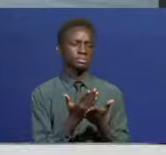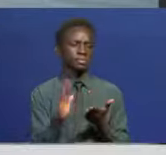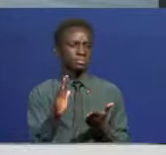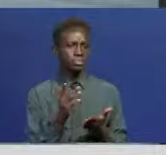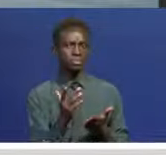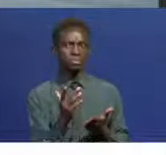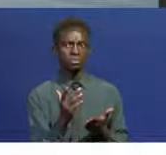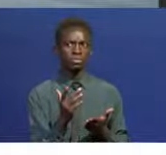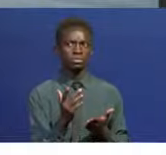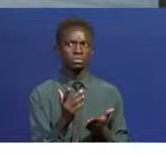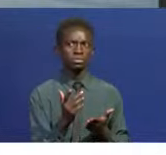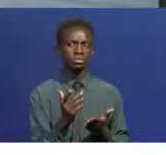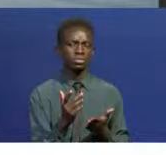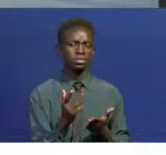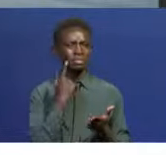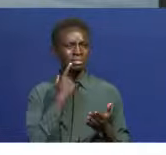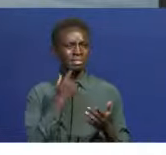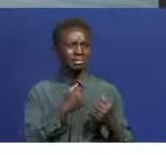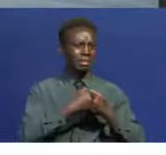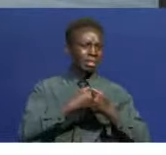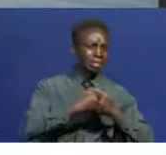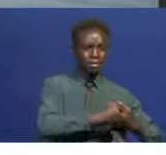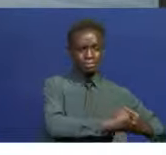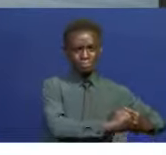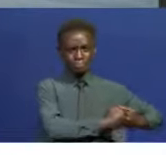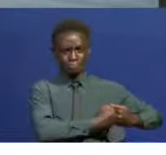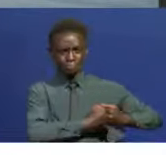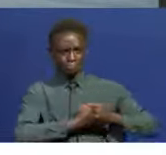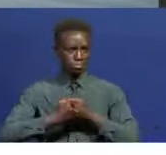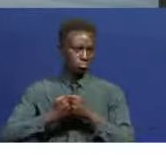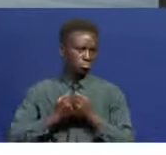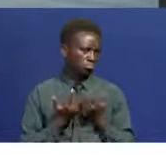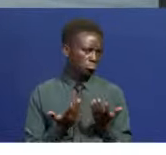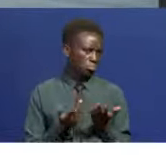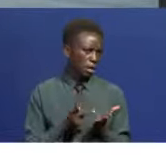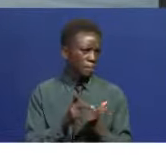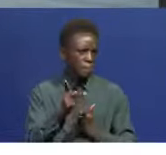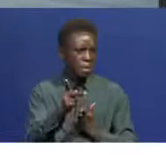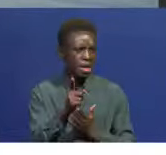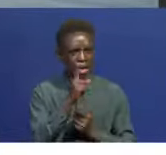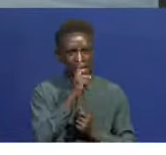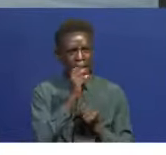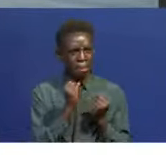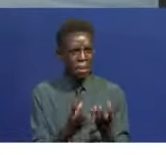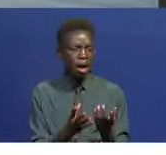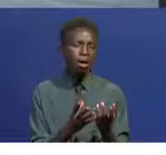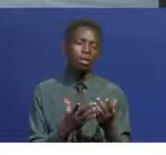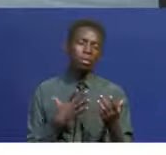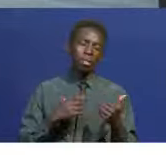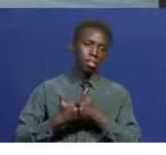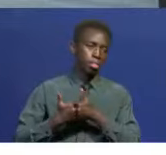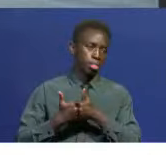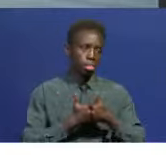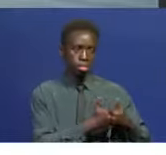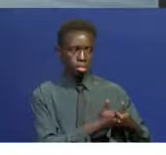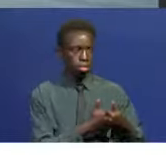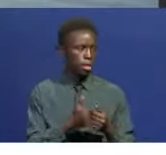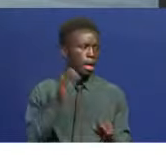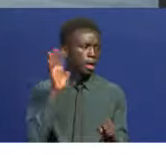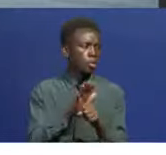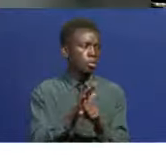the pull and push that is currently there in regards to paying them this amount of money. A lot is expected from the other side of the guards as